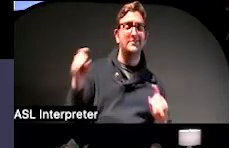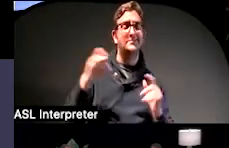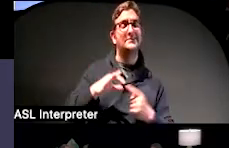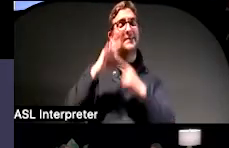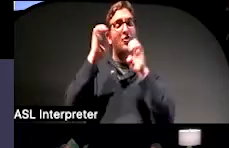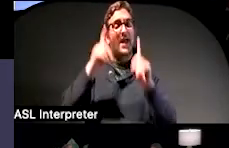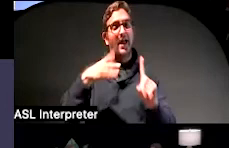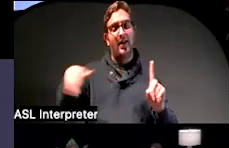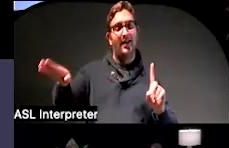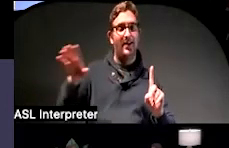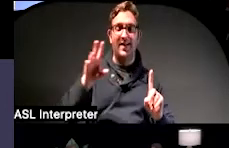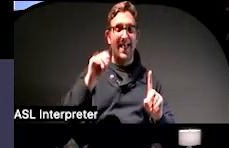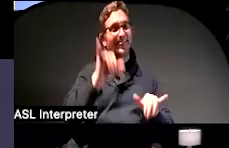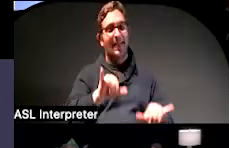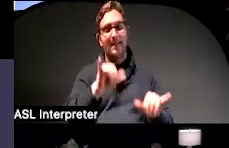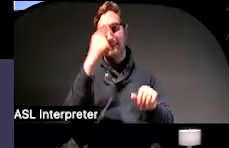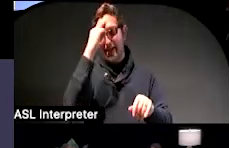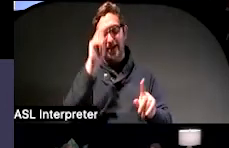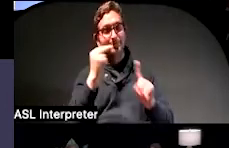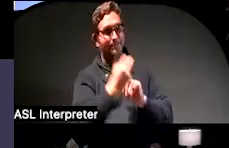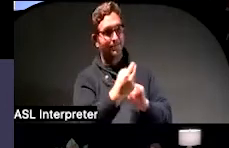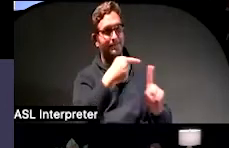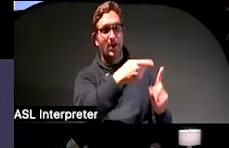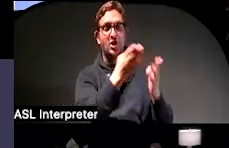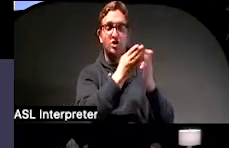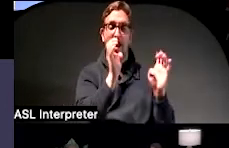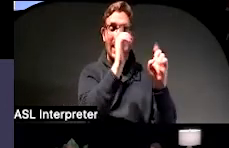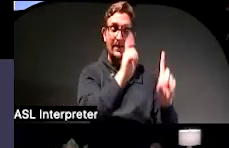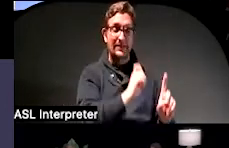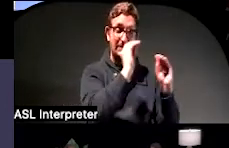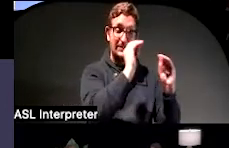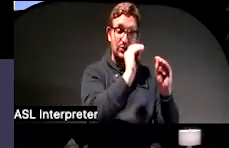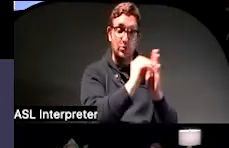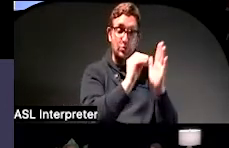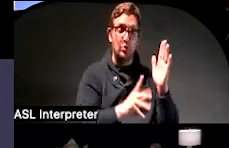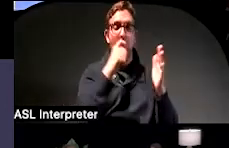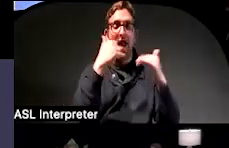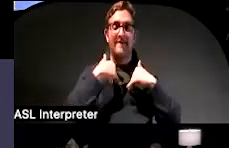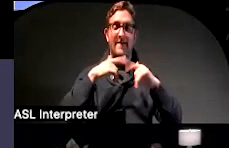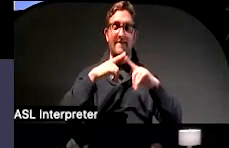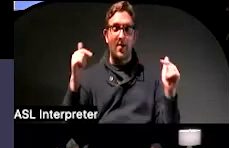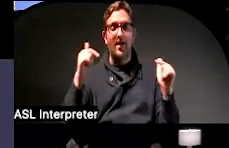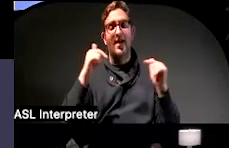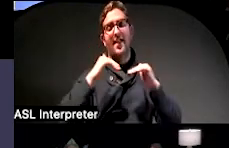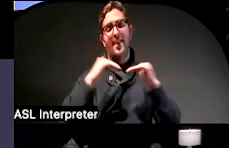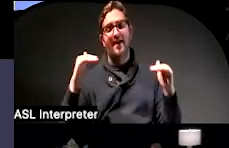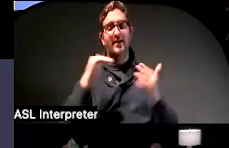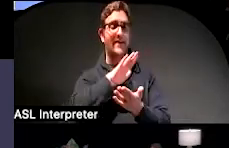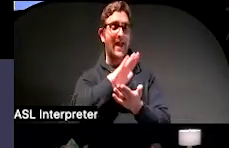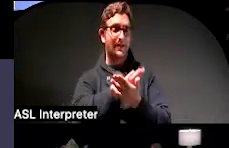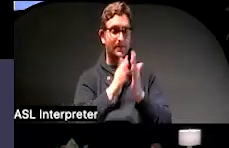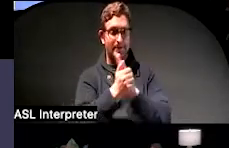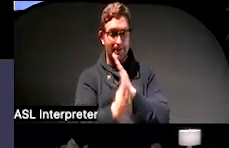same mindset that a general ed teacher needs to teach students who have varying levels of, academic skills, is